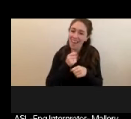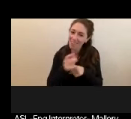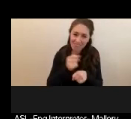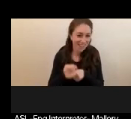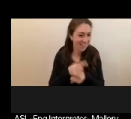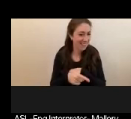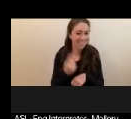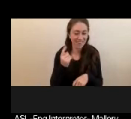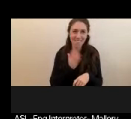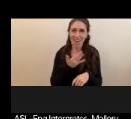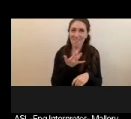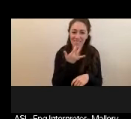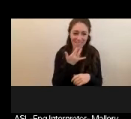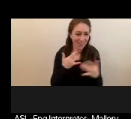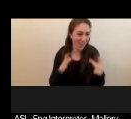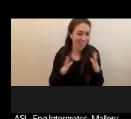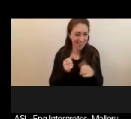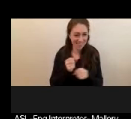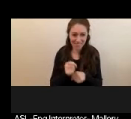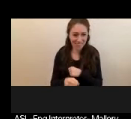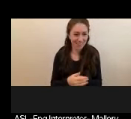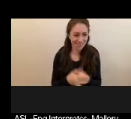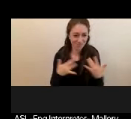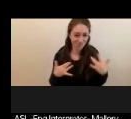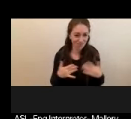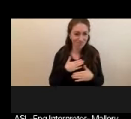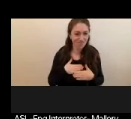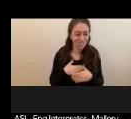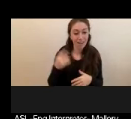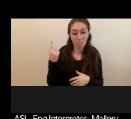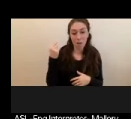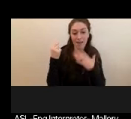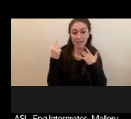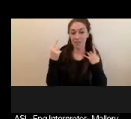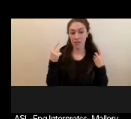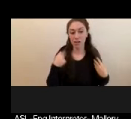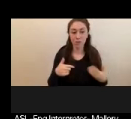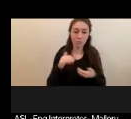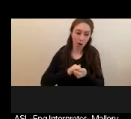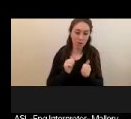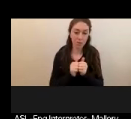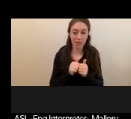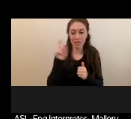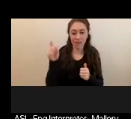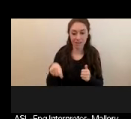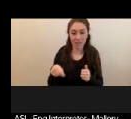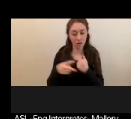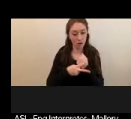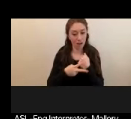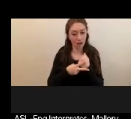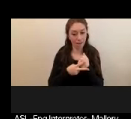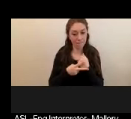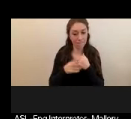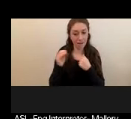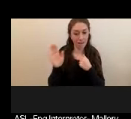holidays of the year. And this year, this past year, we partnered with the Texas Archive of the Moving Image and their Texas Film